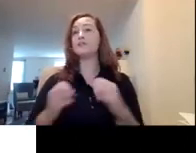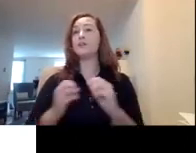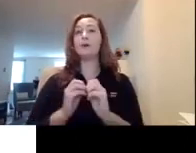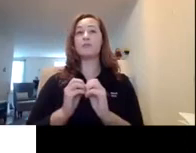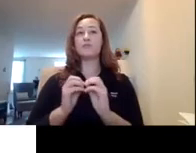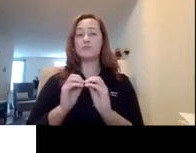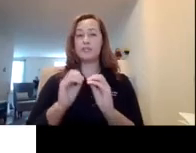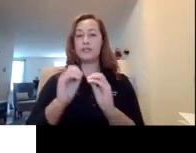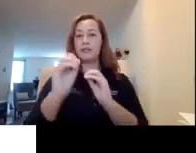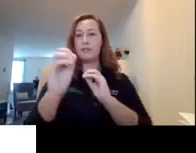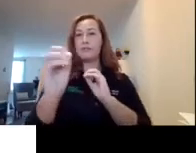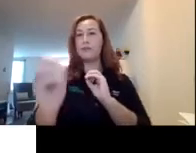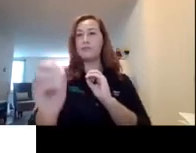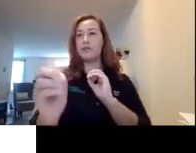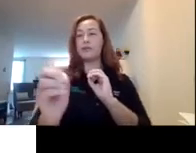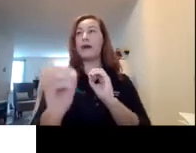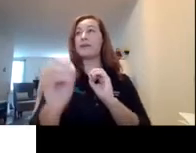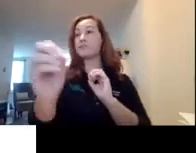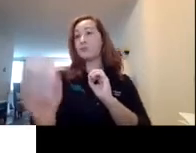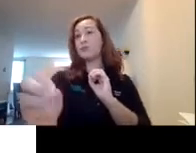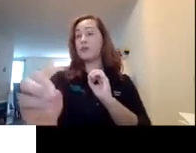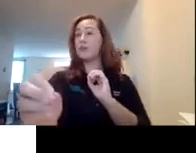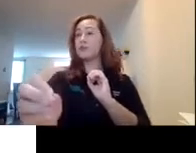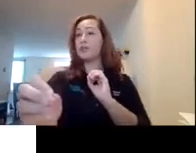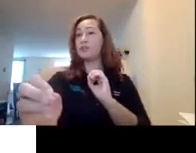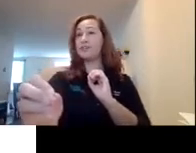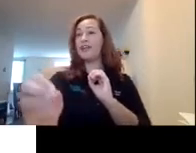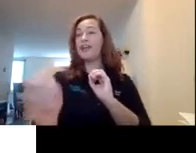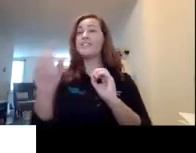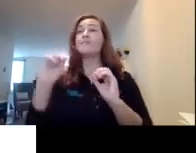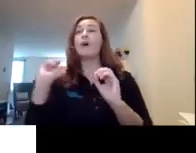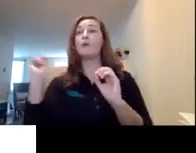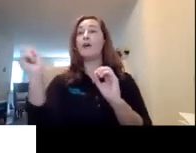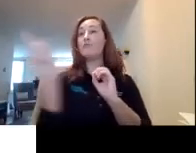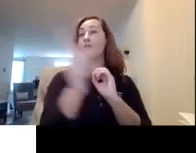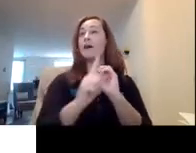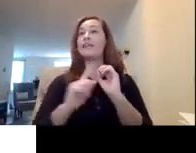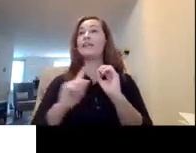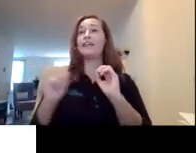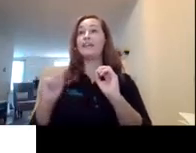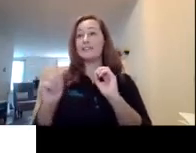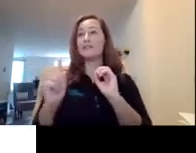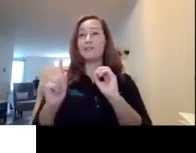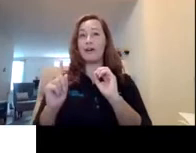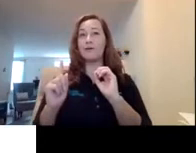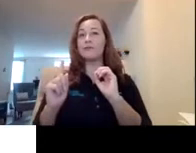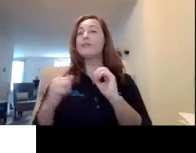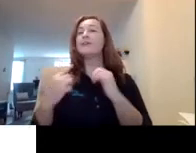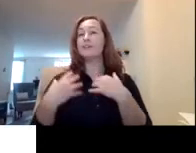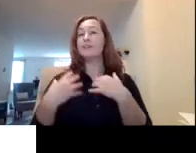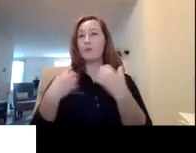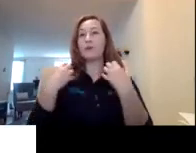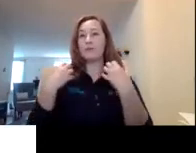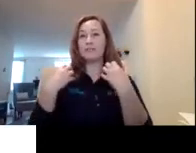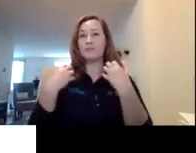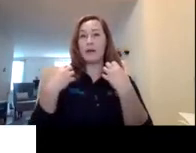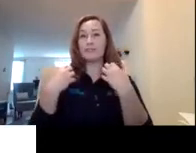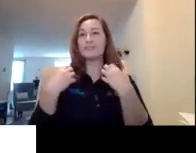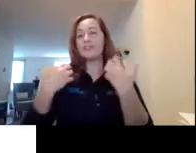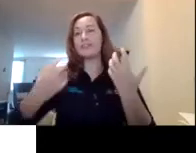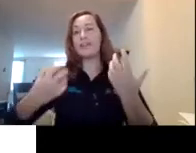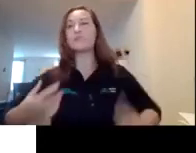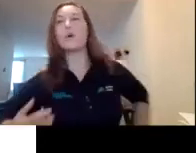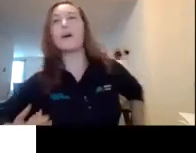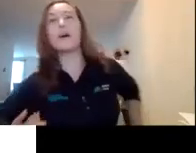is not about just giving a mask to the patient, it's about everybody else around wearing this